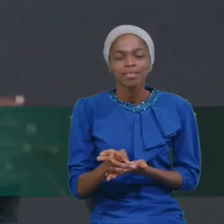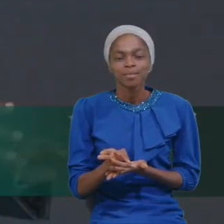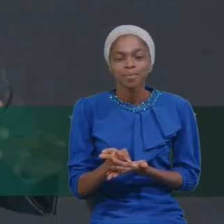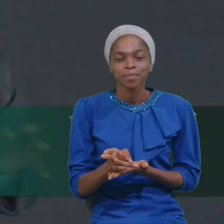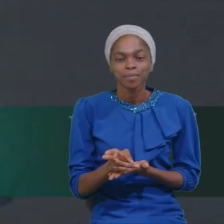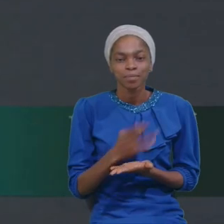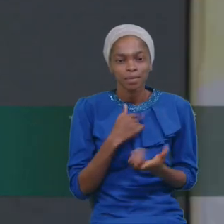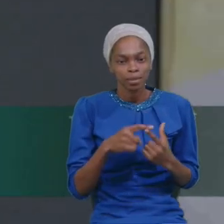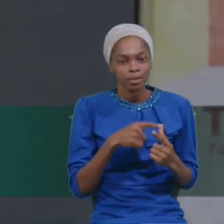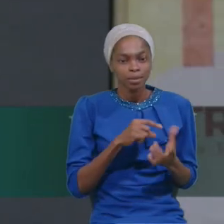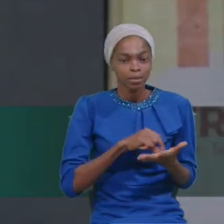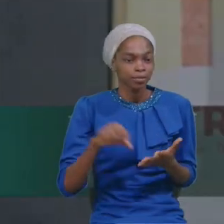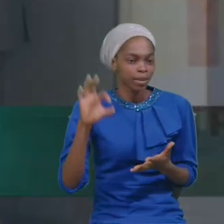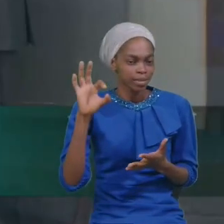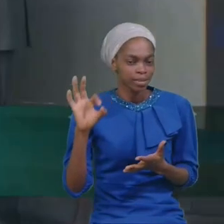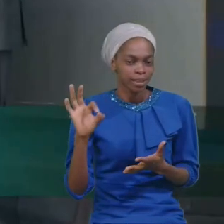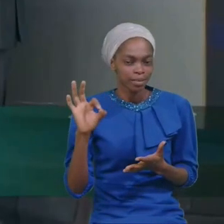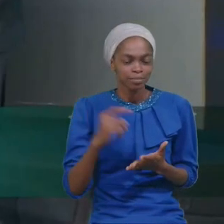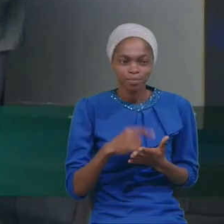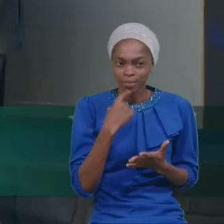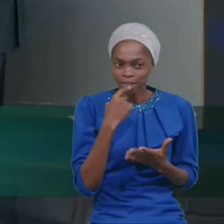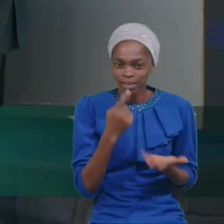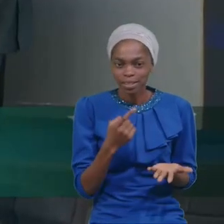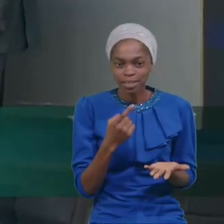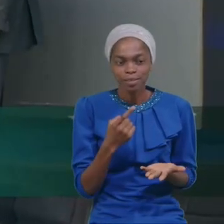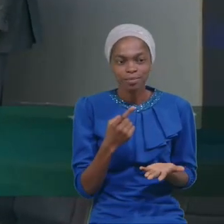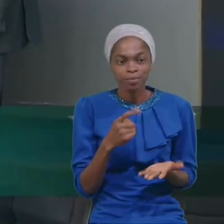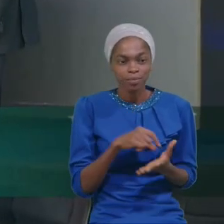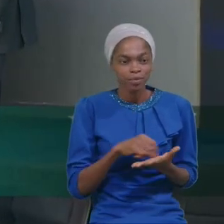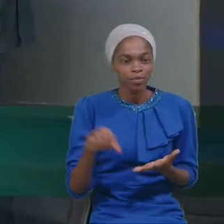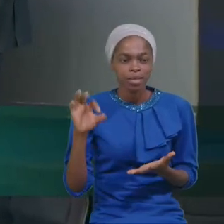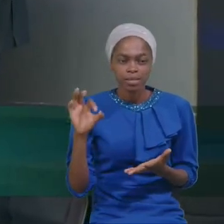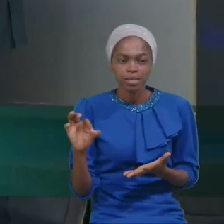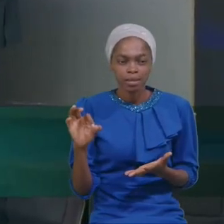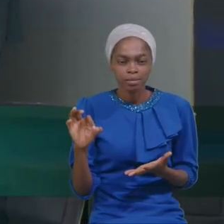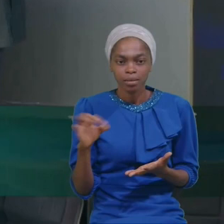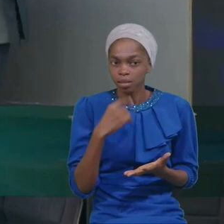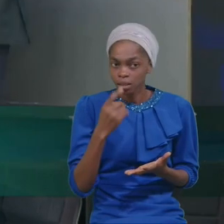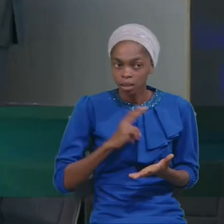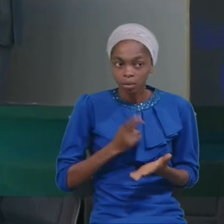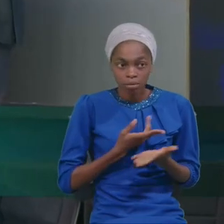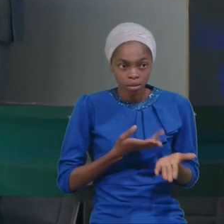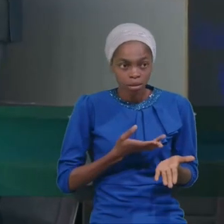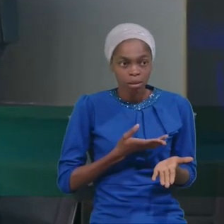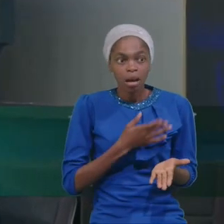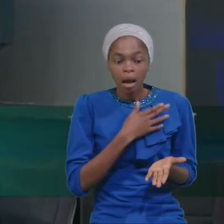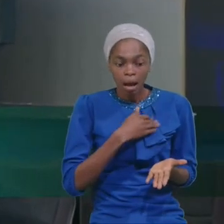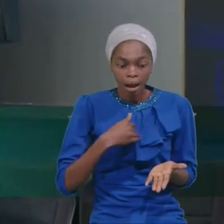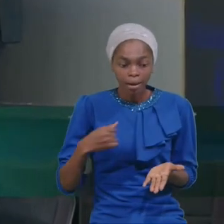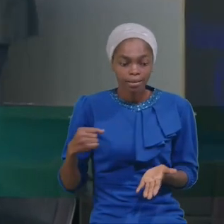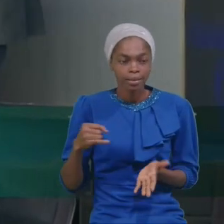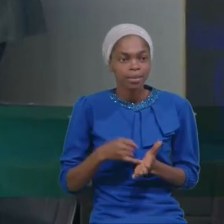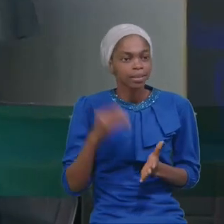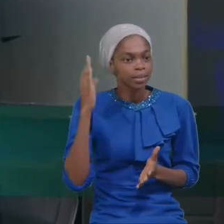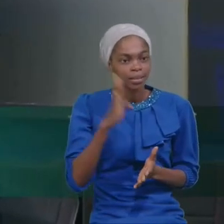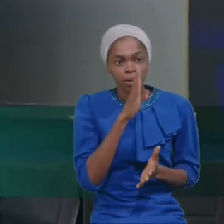it's telling us now, it says, and it shall be to me a name of joy.